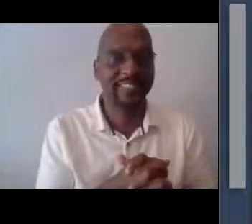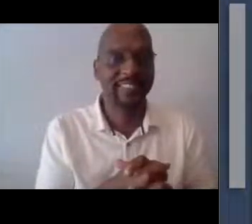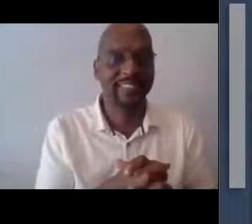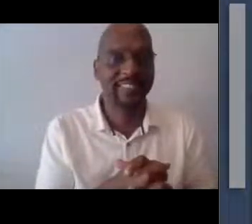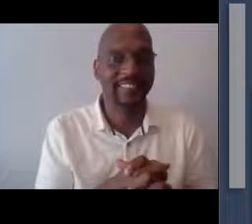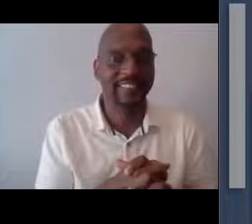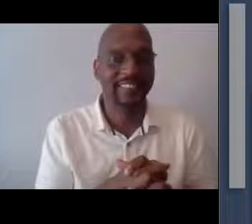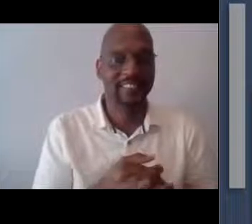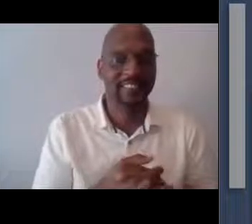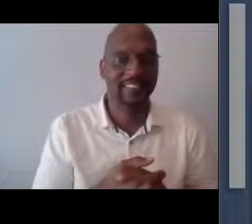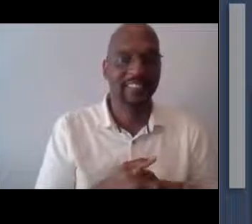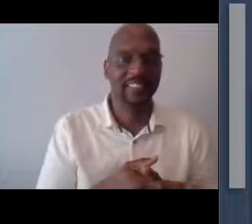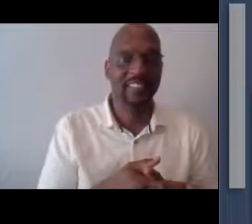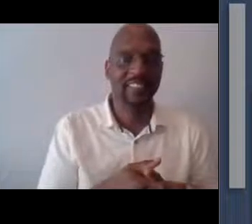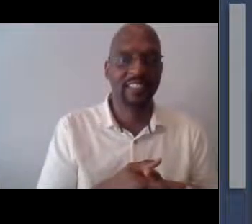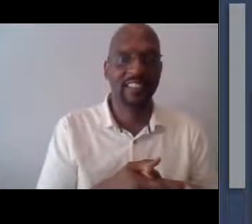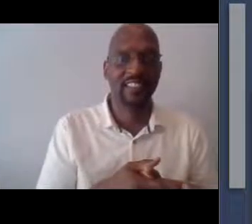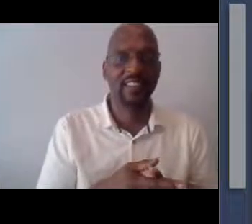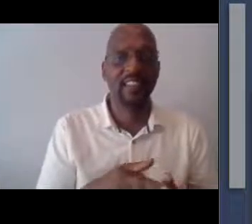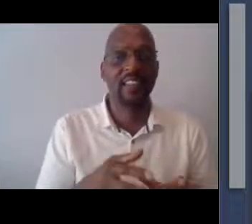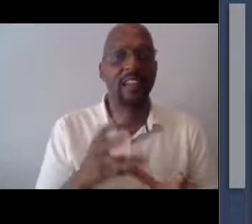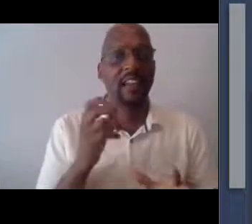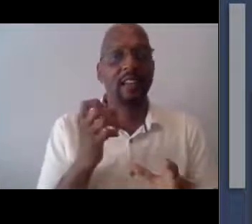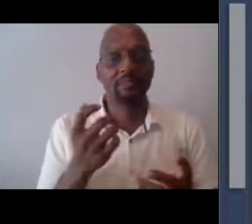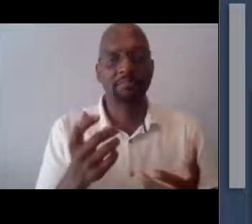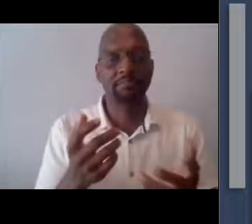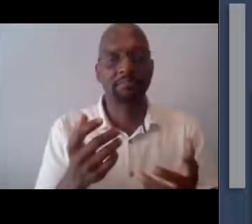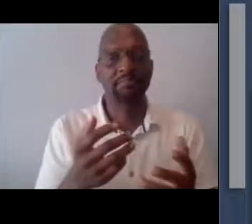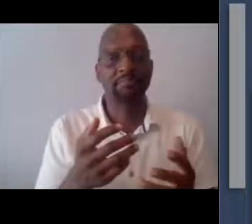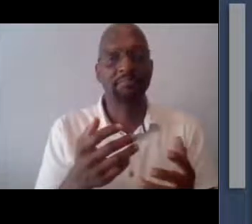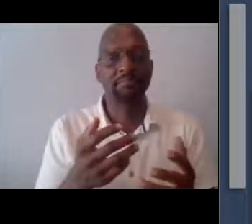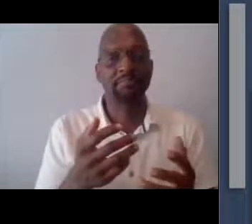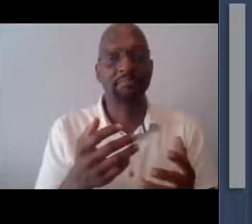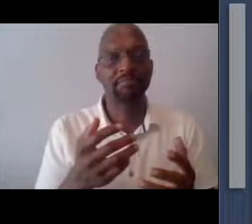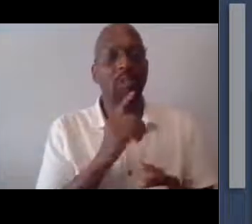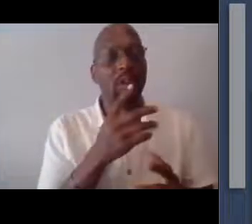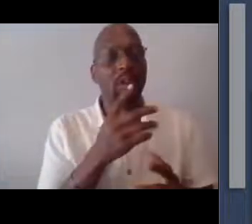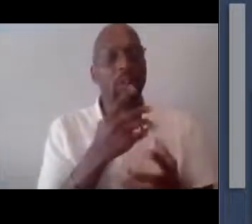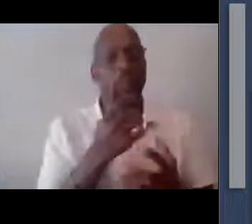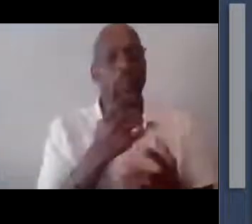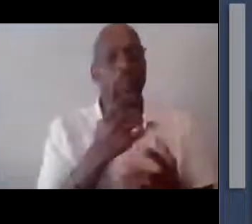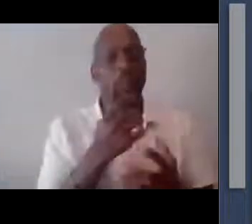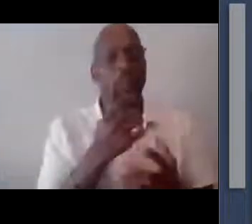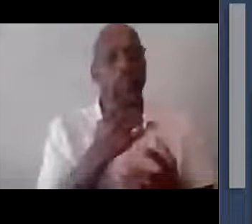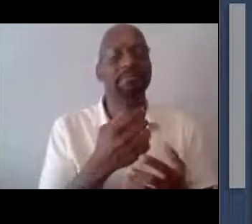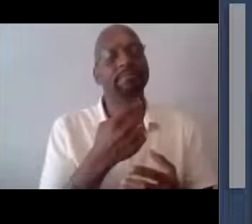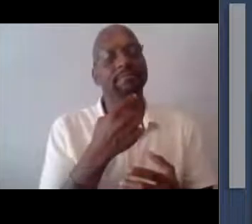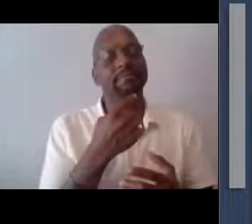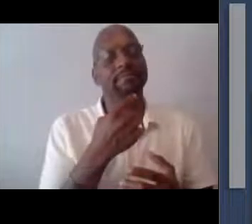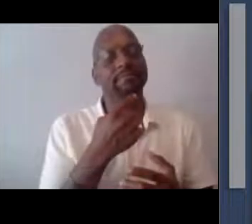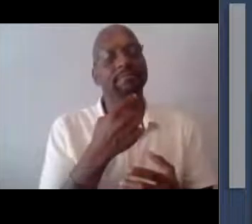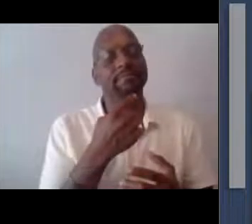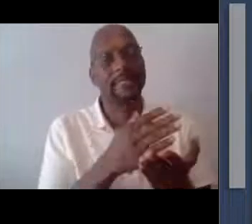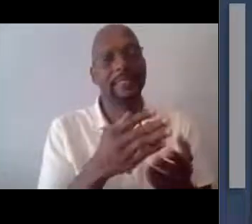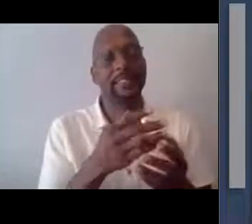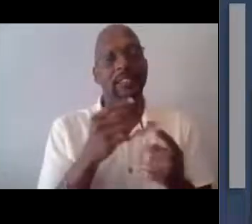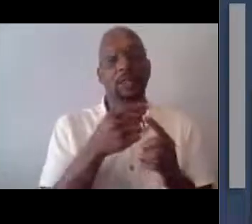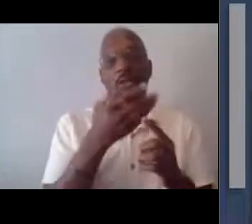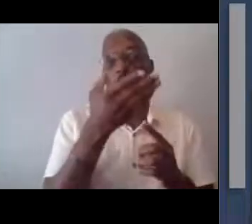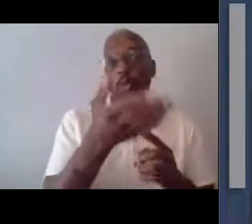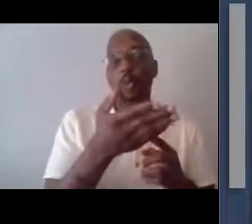Thank you for your presentation, Amar, and I just really want to compliment you and your